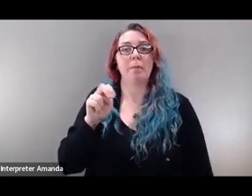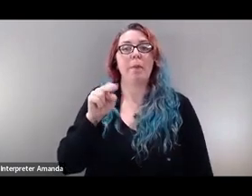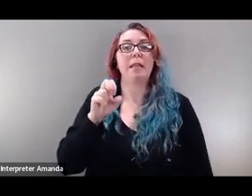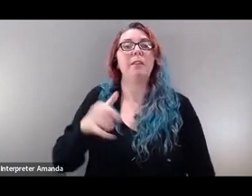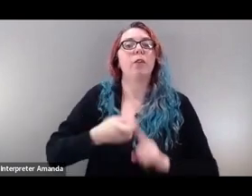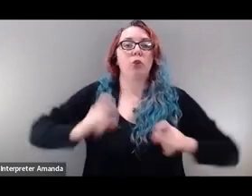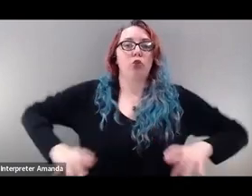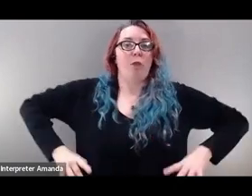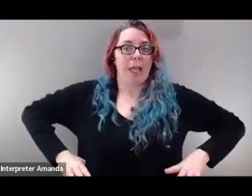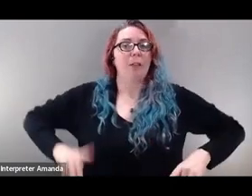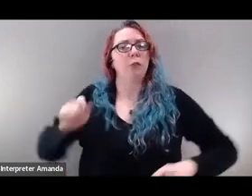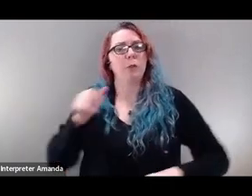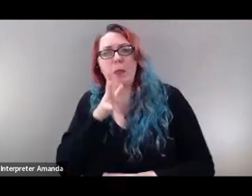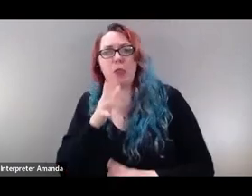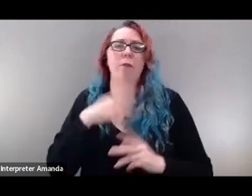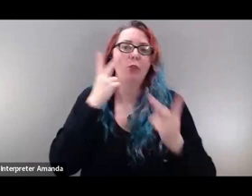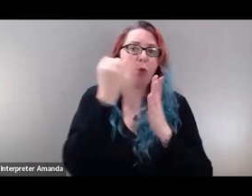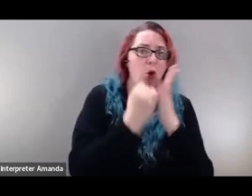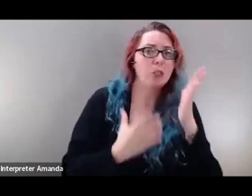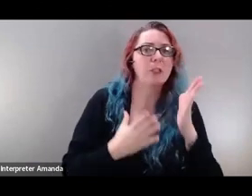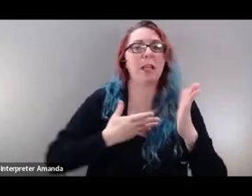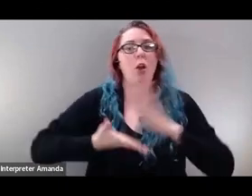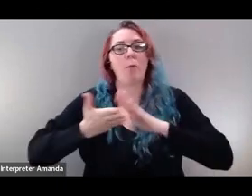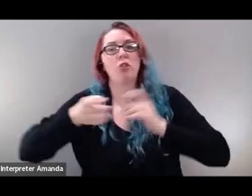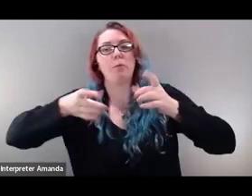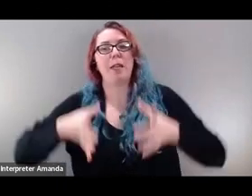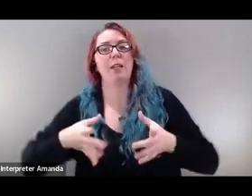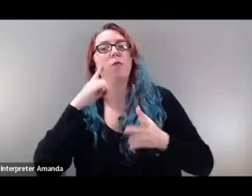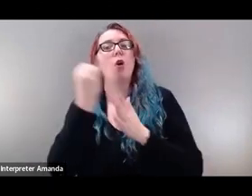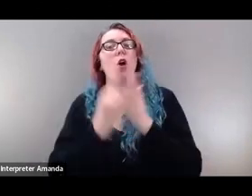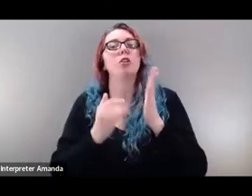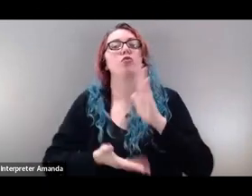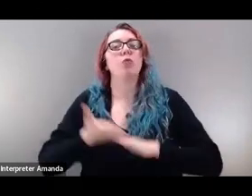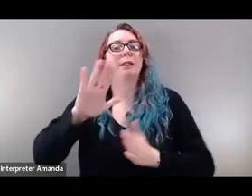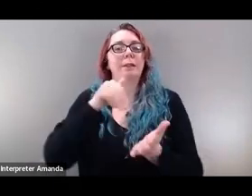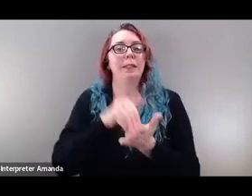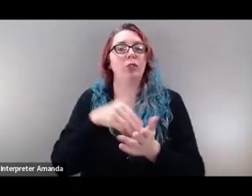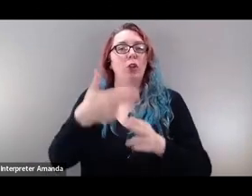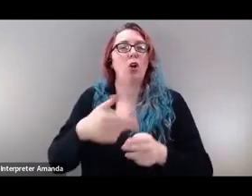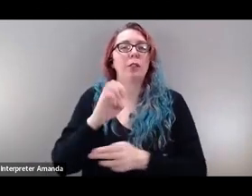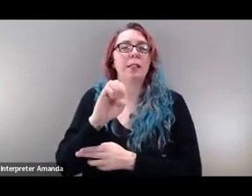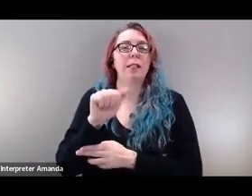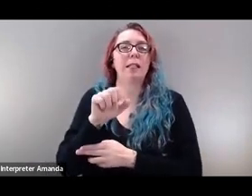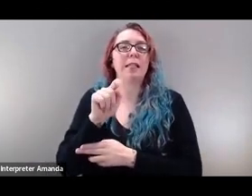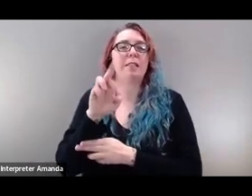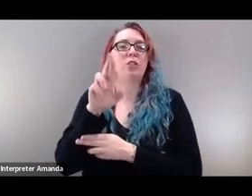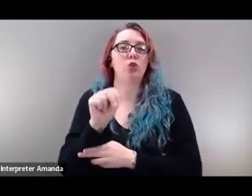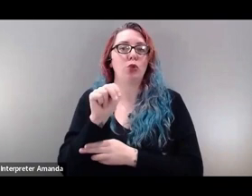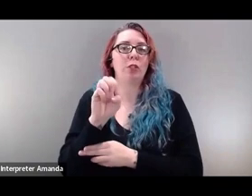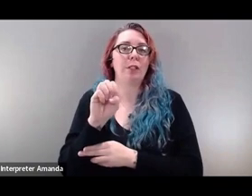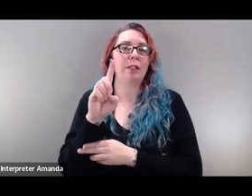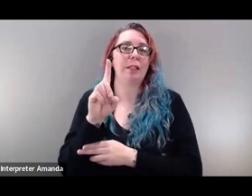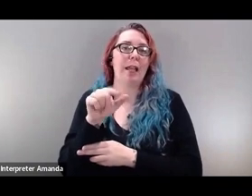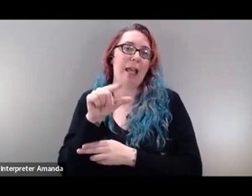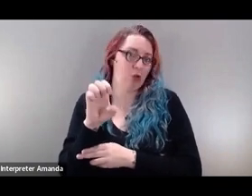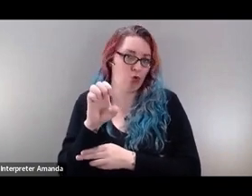artist-run center Eastern Edge. Hi, Amanda. Welcome. The second panelist based in Treaty 6 territory in Edmonton